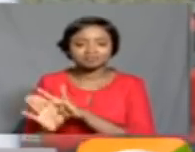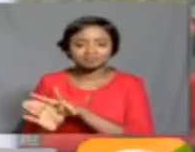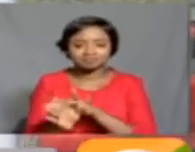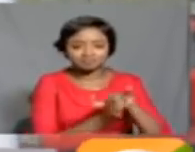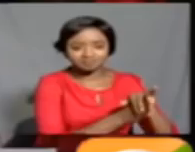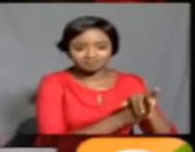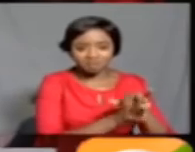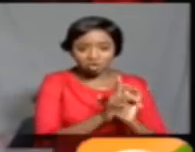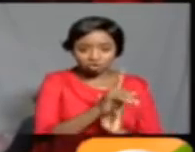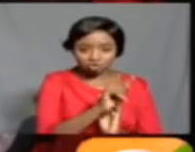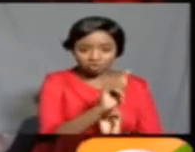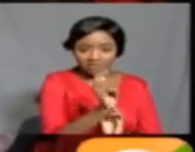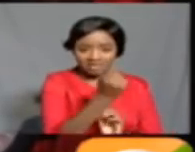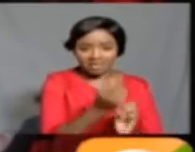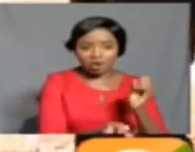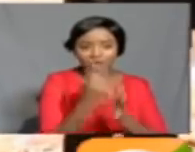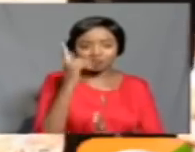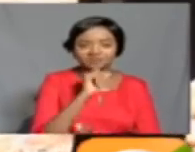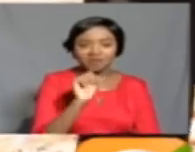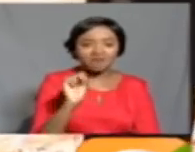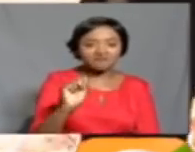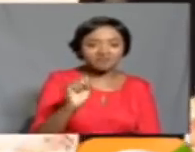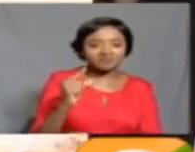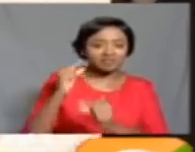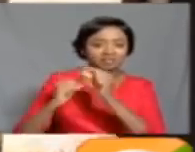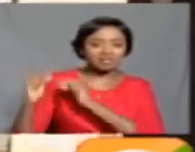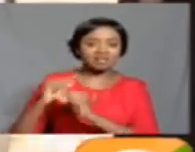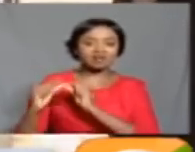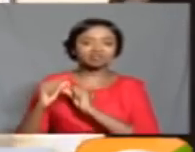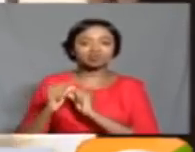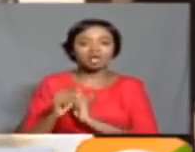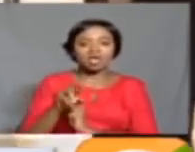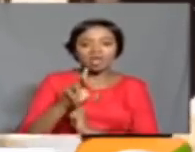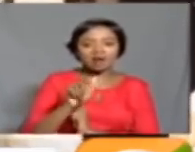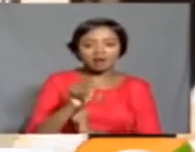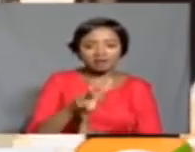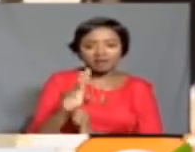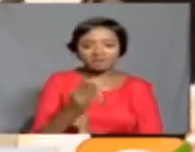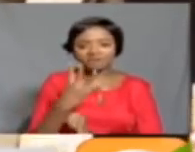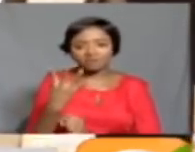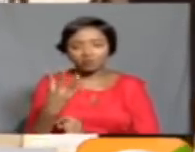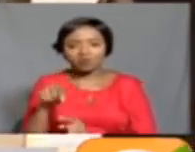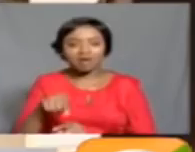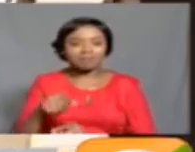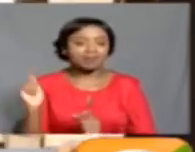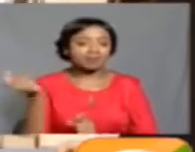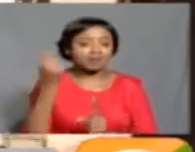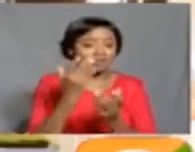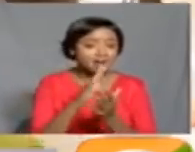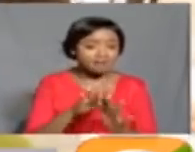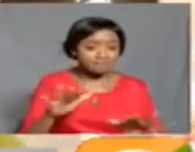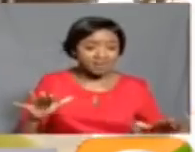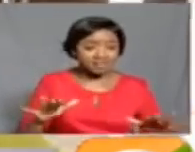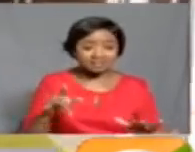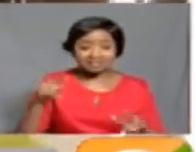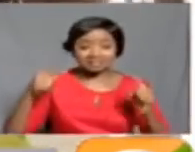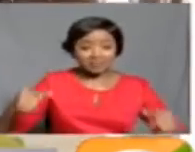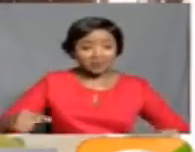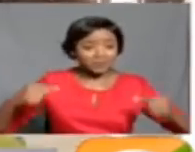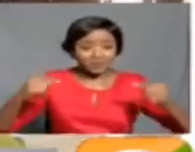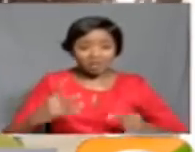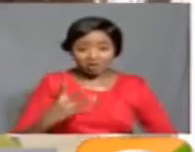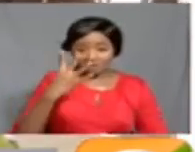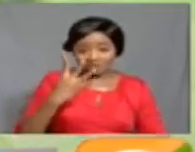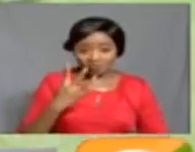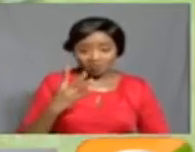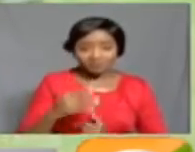Elsewhere, Toyota Kenya has launched its fifth generation Toyota RAV4 in the Kenyan market. The new vehicle with a four-wheel drive model